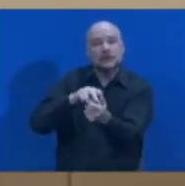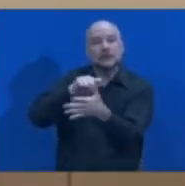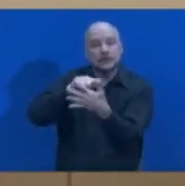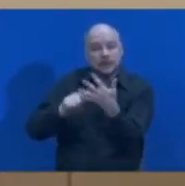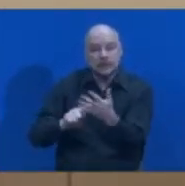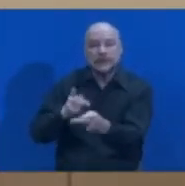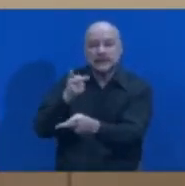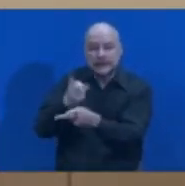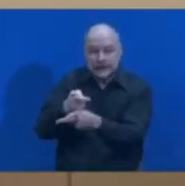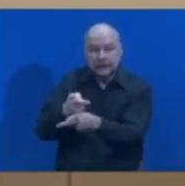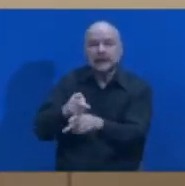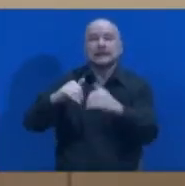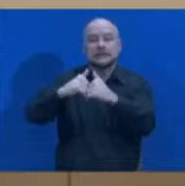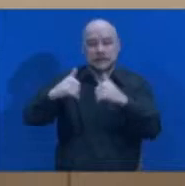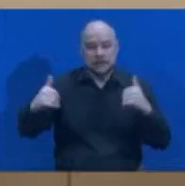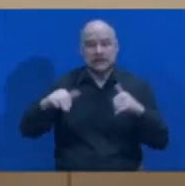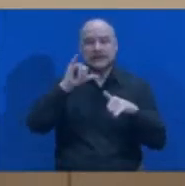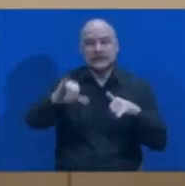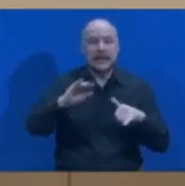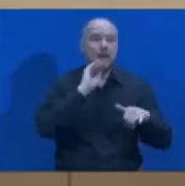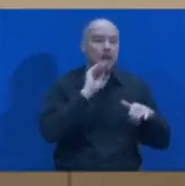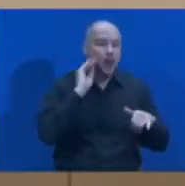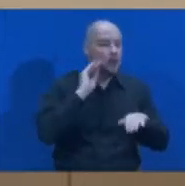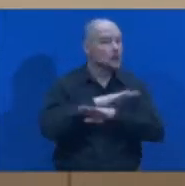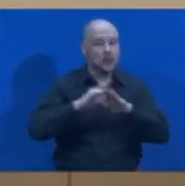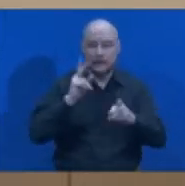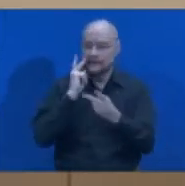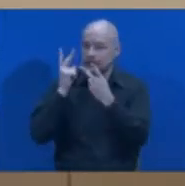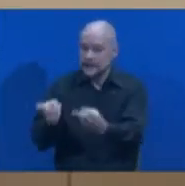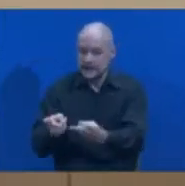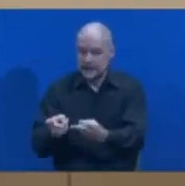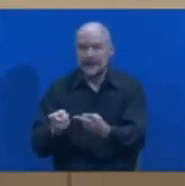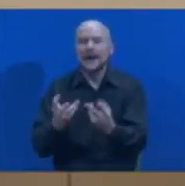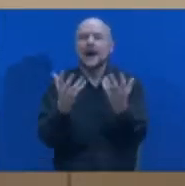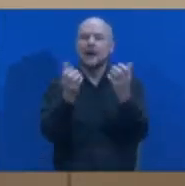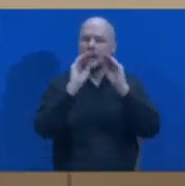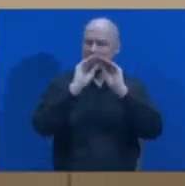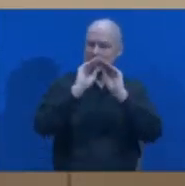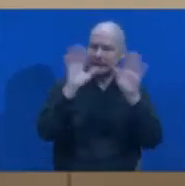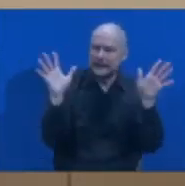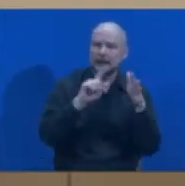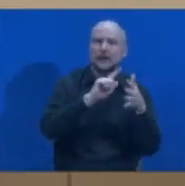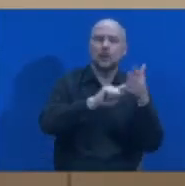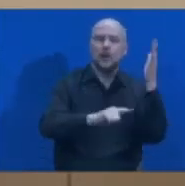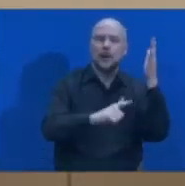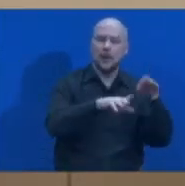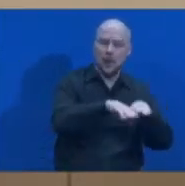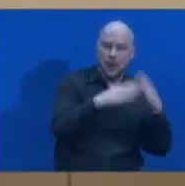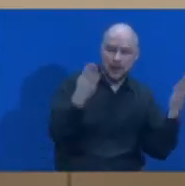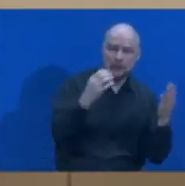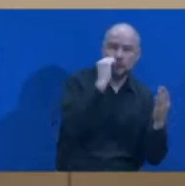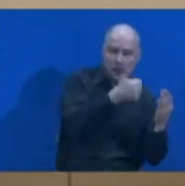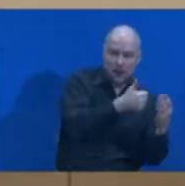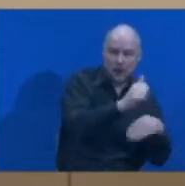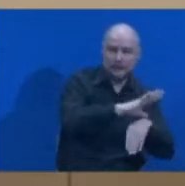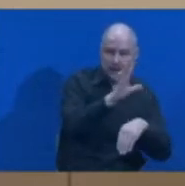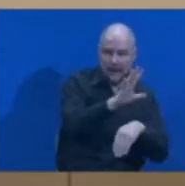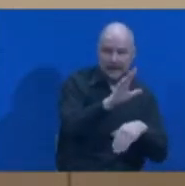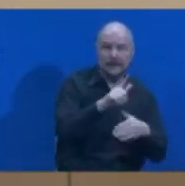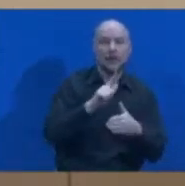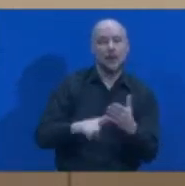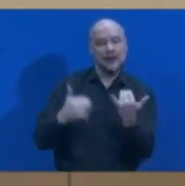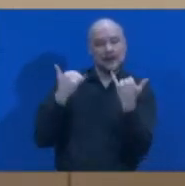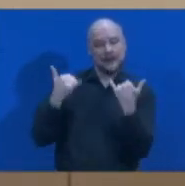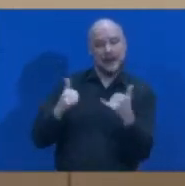just repeating what I think a lot of people already know, but we want to make sure people are clear about what's the same and what's different as of 5 p.m. tomorrow.